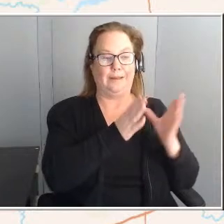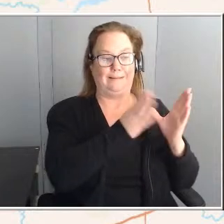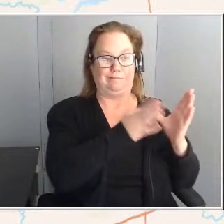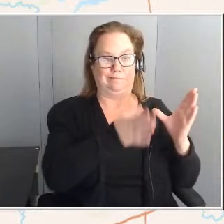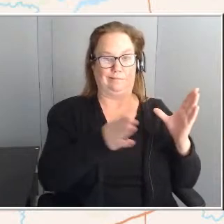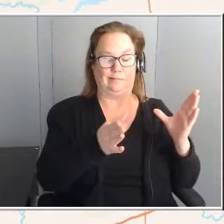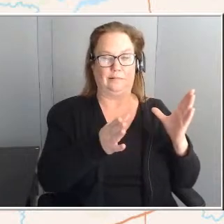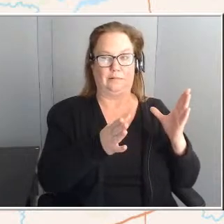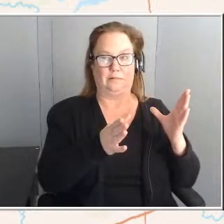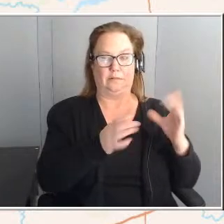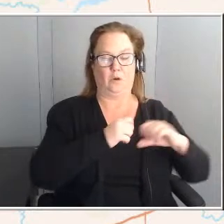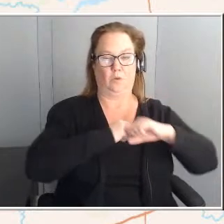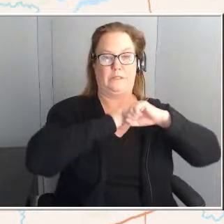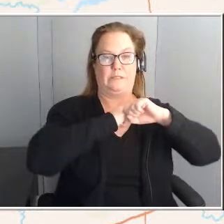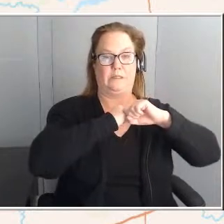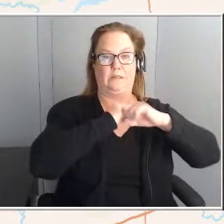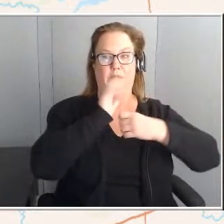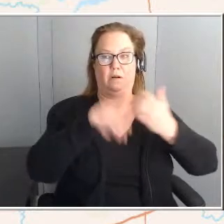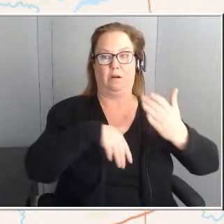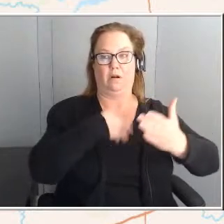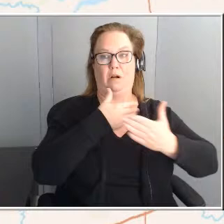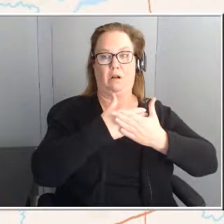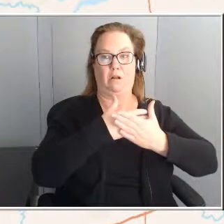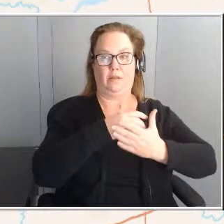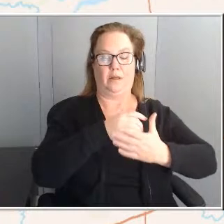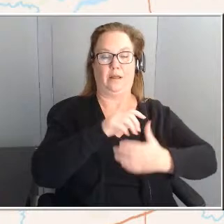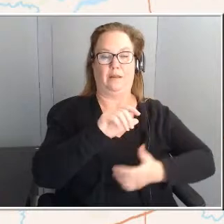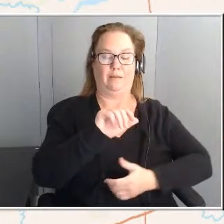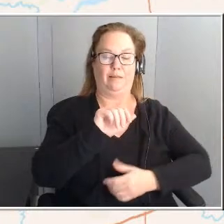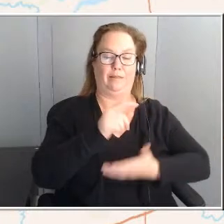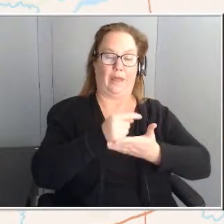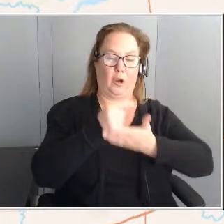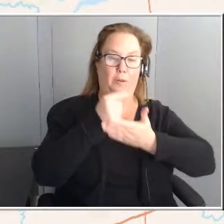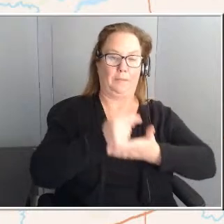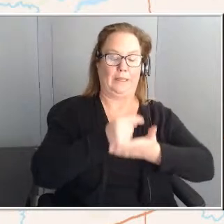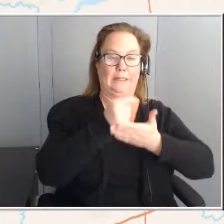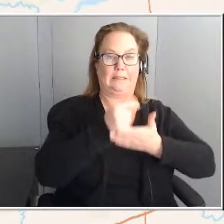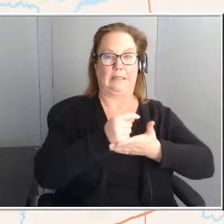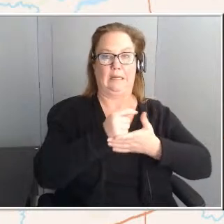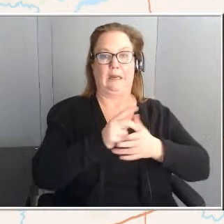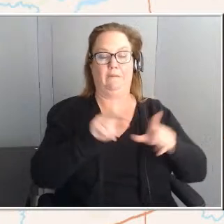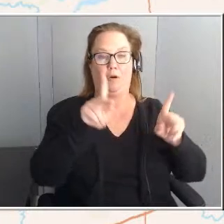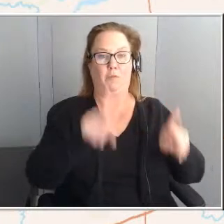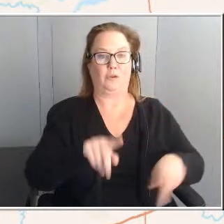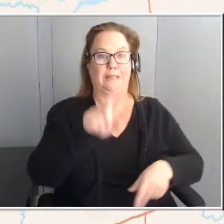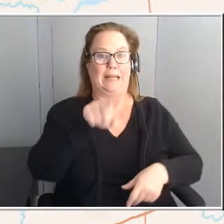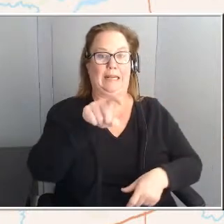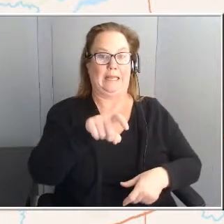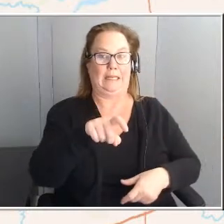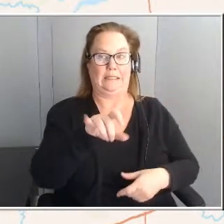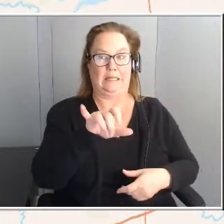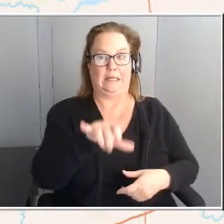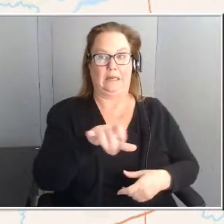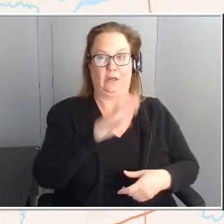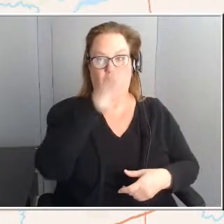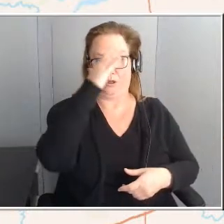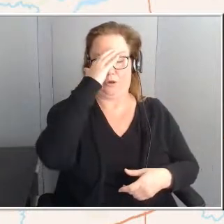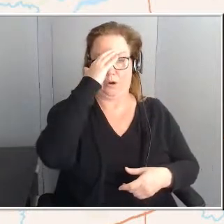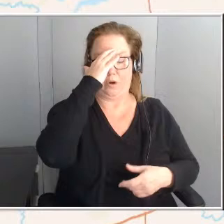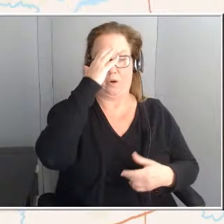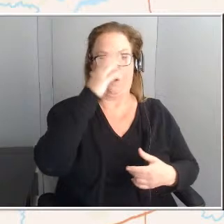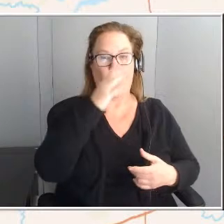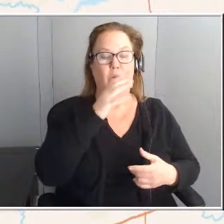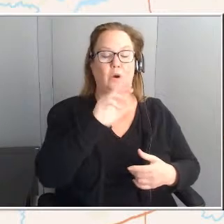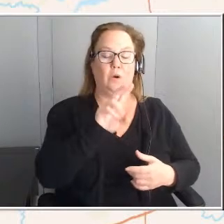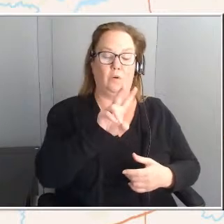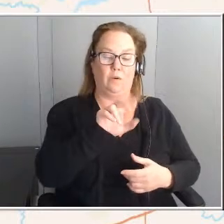completely resistant to all of the monoclonal antibody therapies. So if you're a person that needs those, then you know once a certain